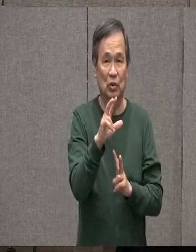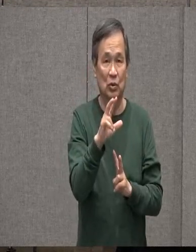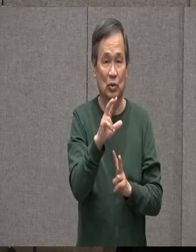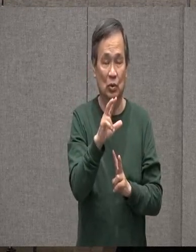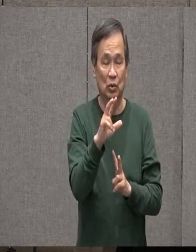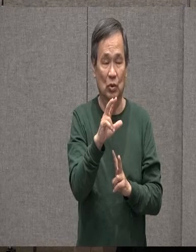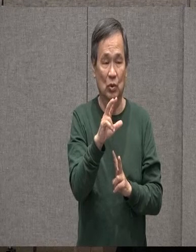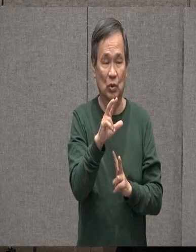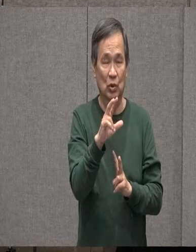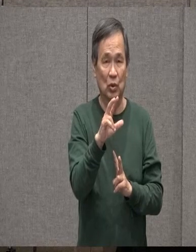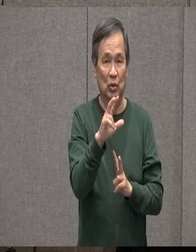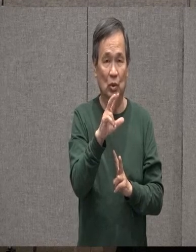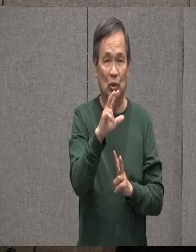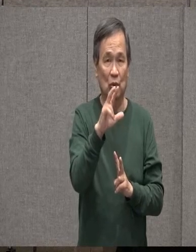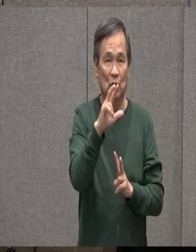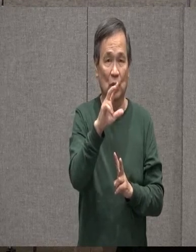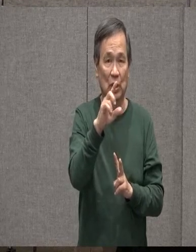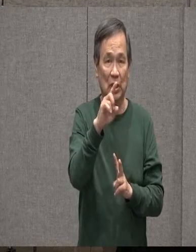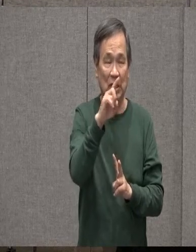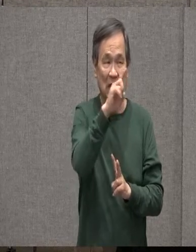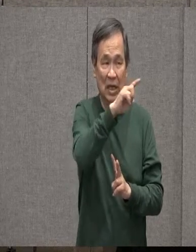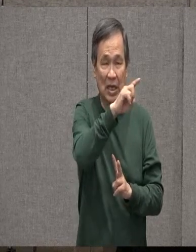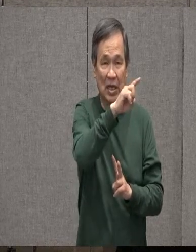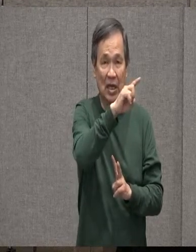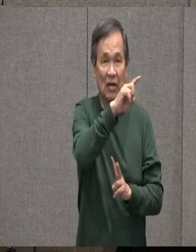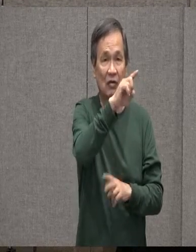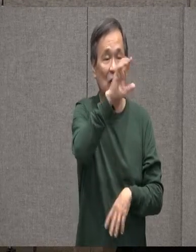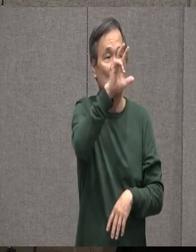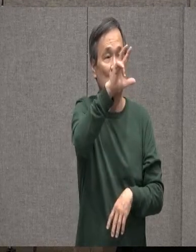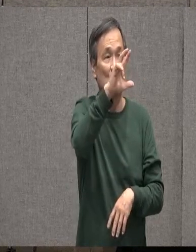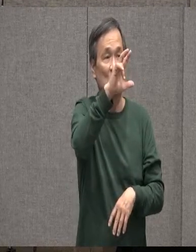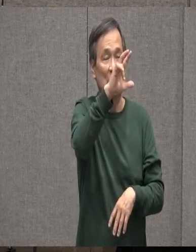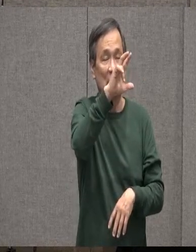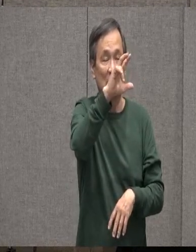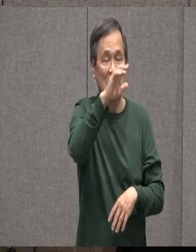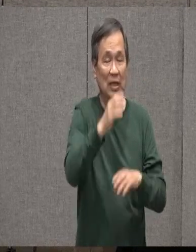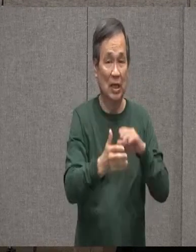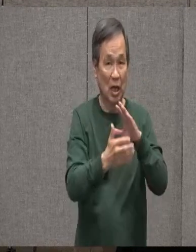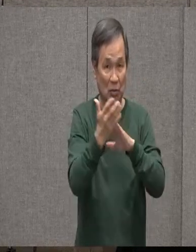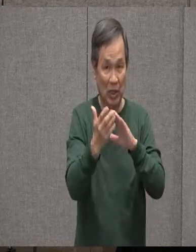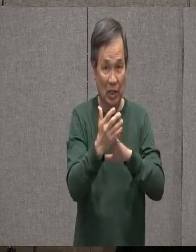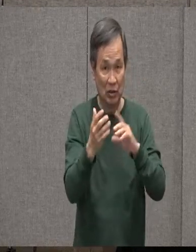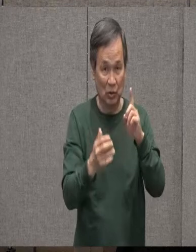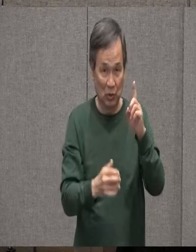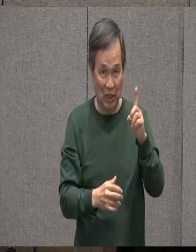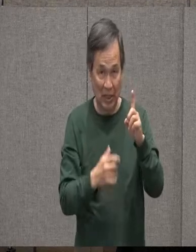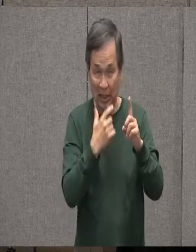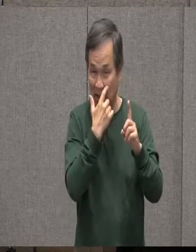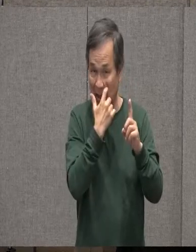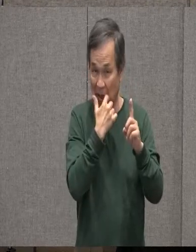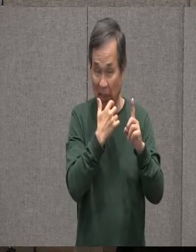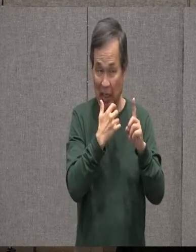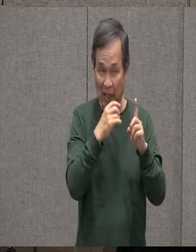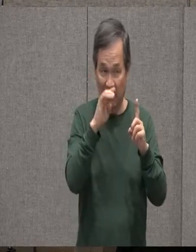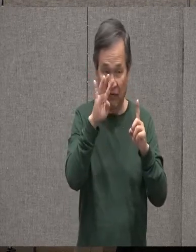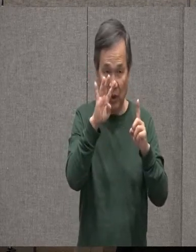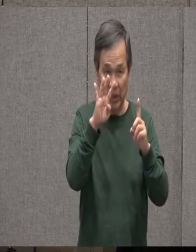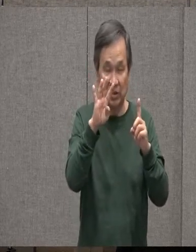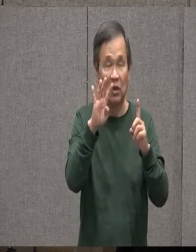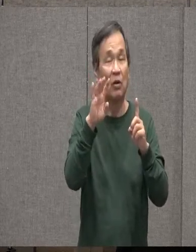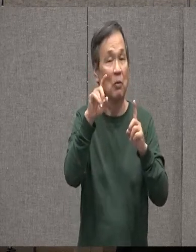out what my last one in this row is probably going to be if I did that? Let me try it. Let me just see if that 4 will go